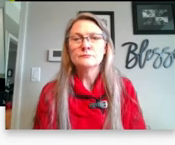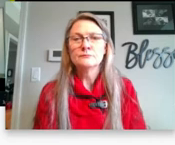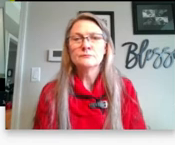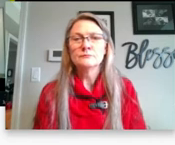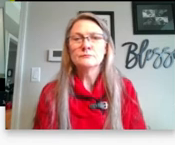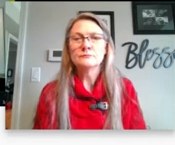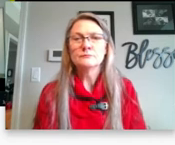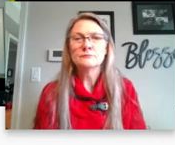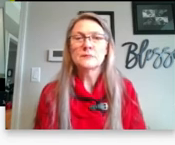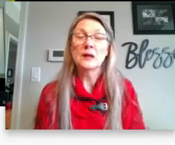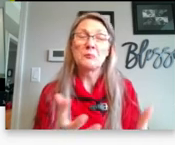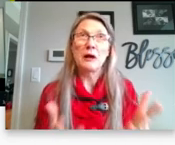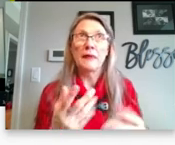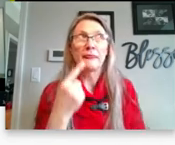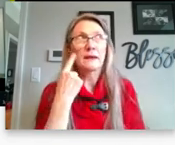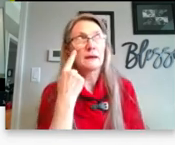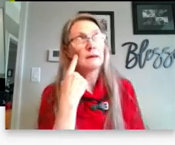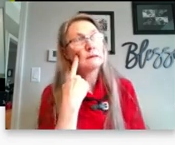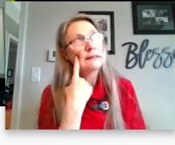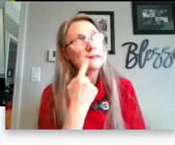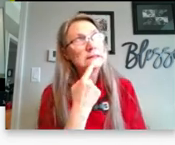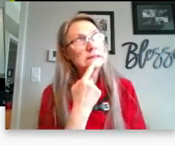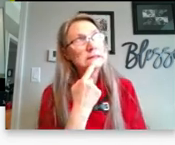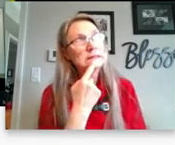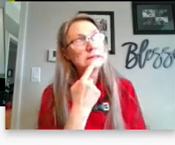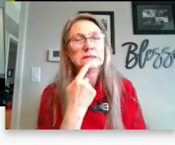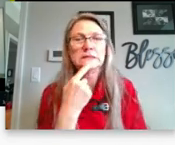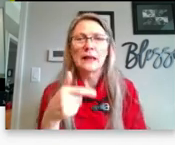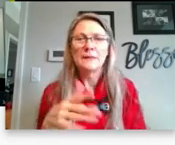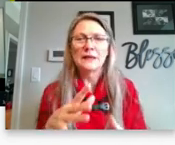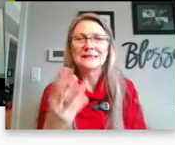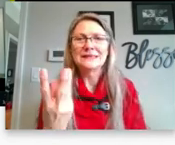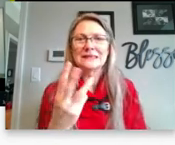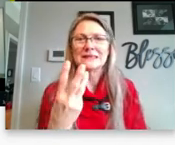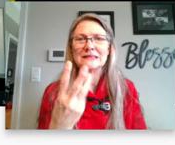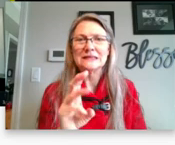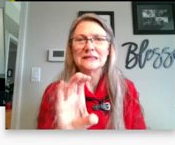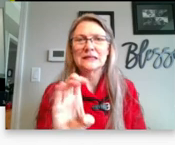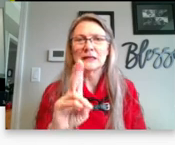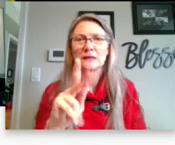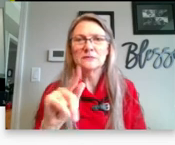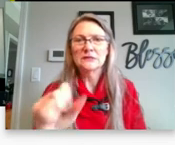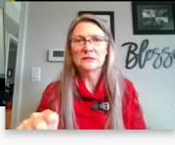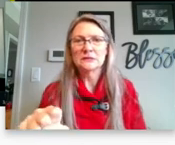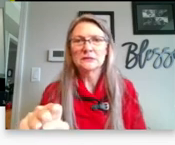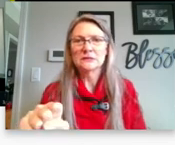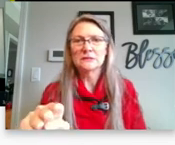And you're probably thinking, all right, well, let me do 16 cups